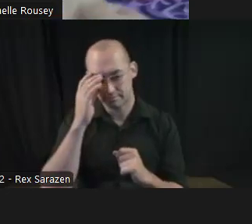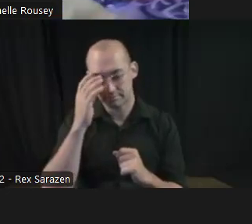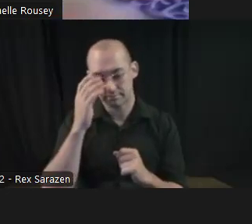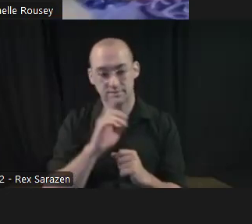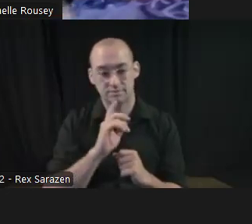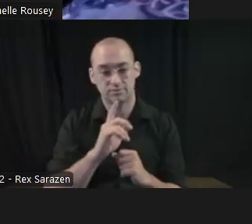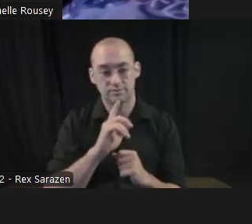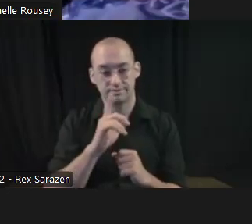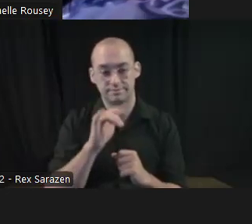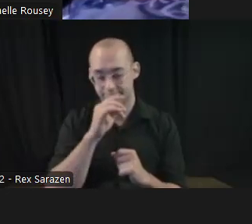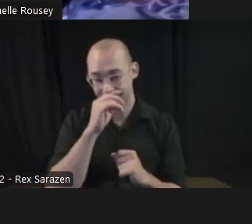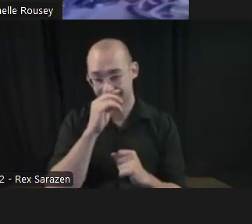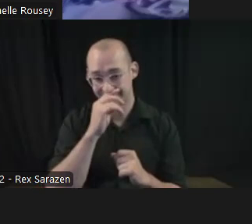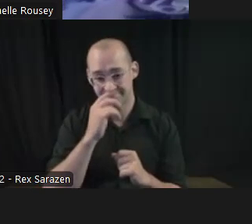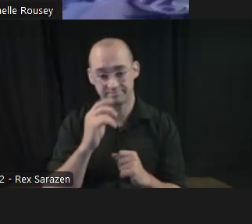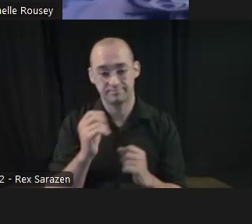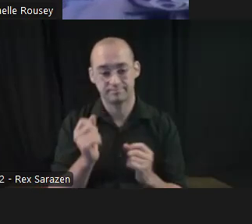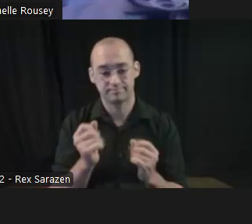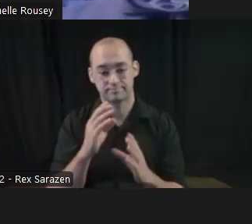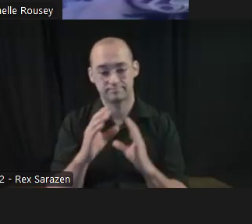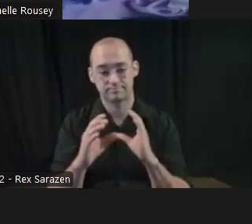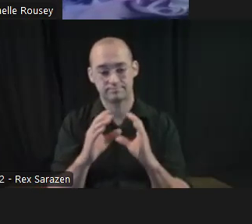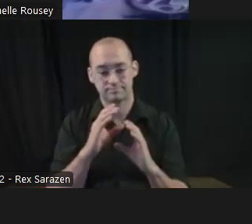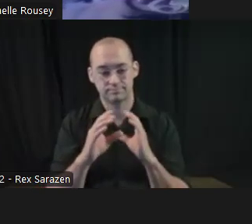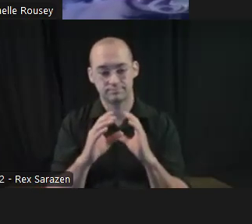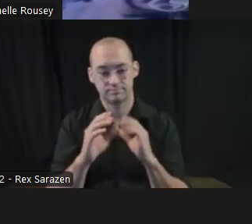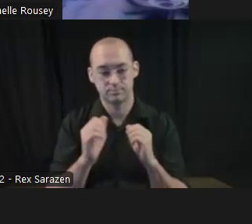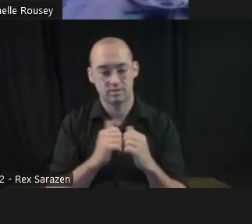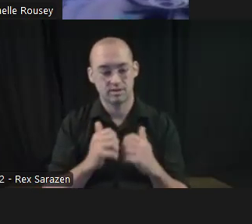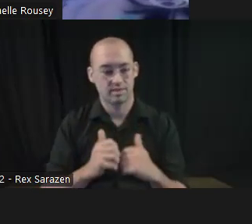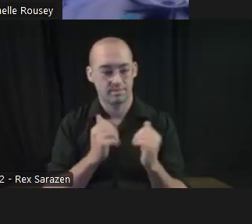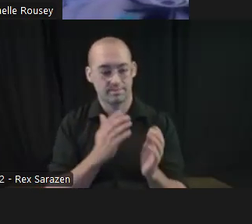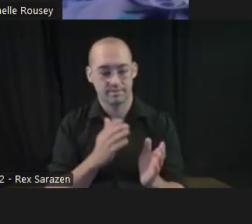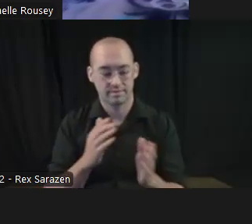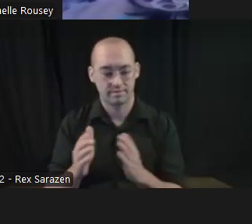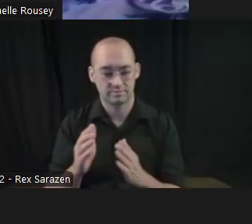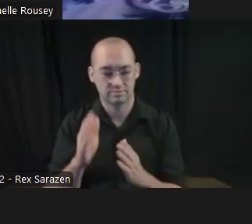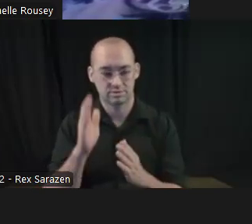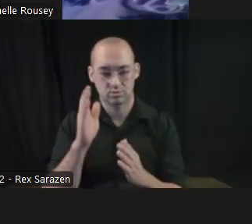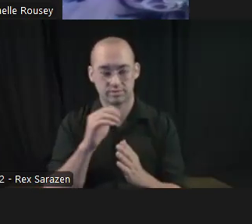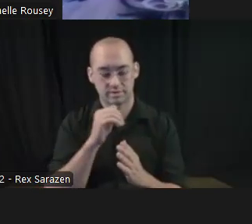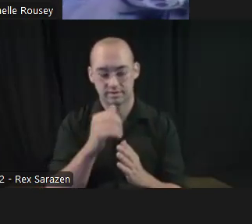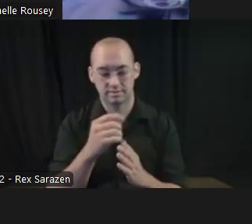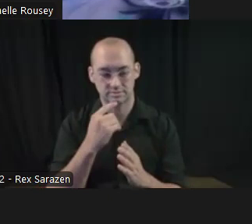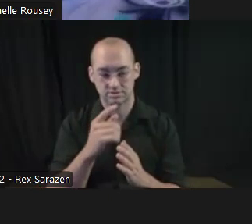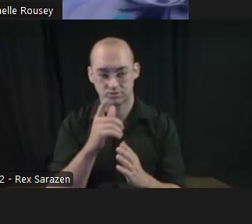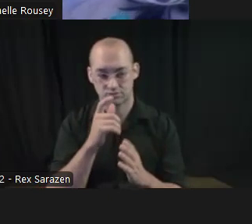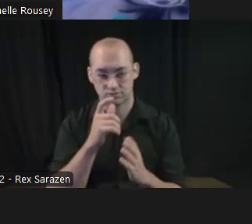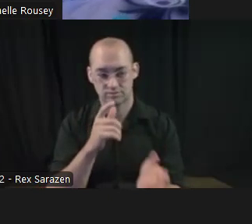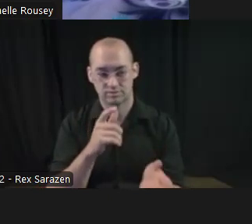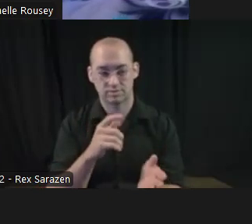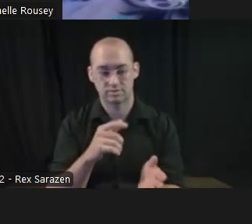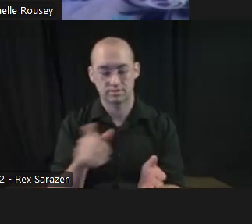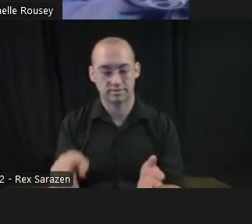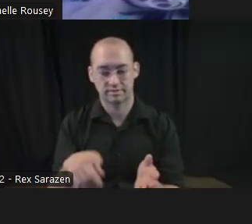I have had several conversations with health plans that will remain unnamed that have also expressed